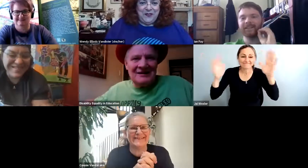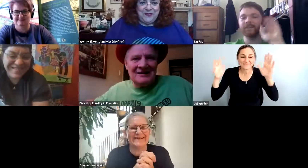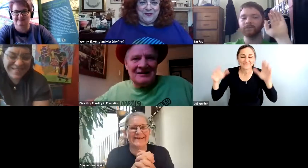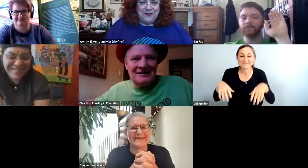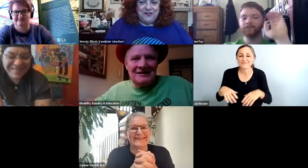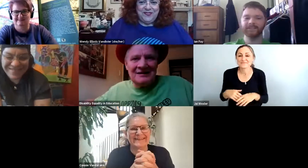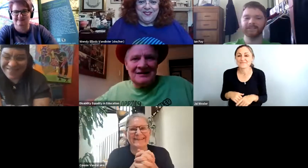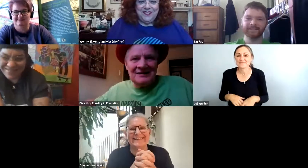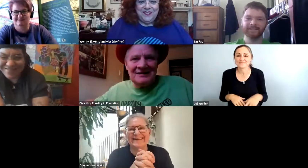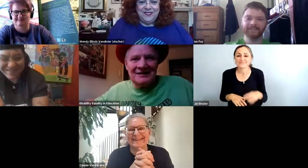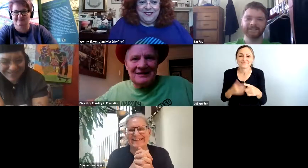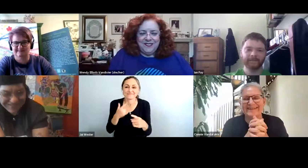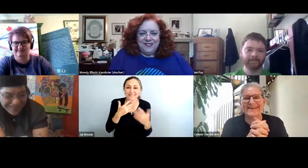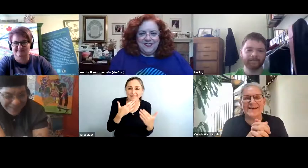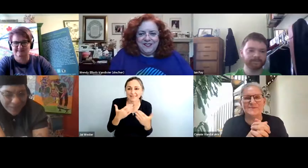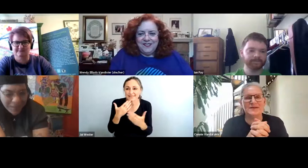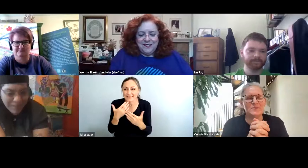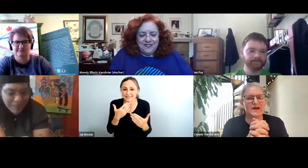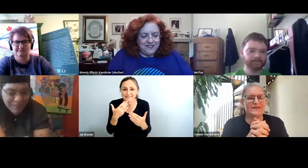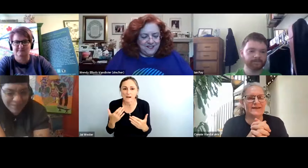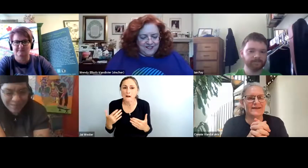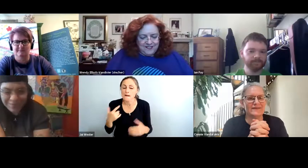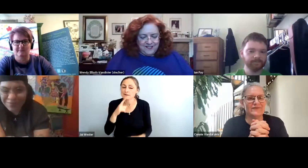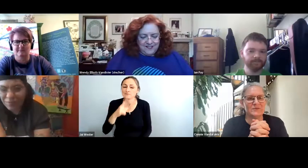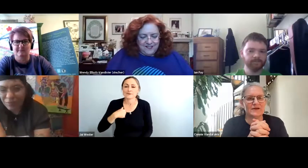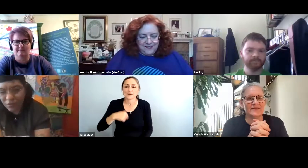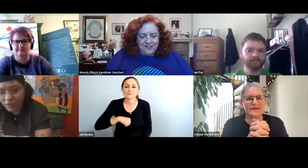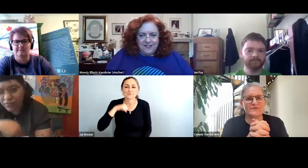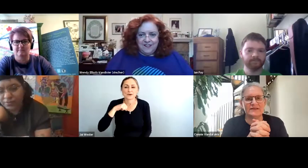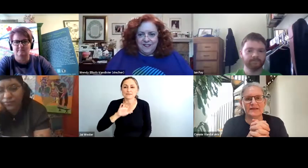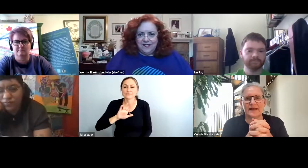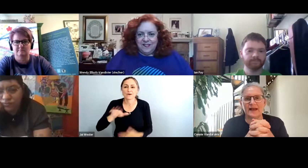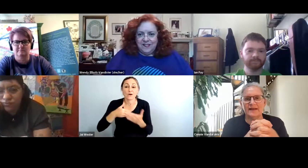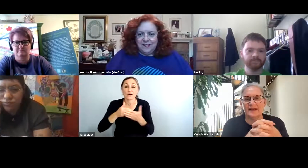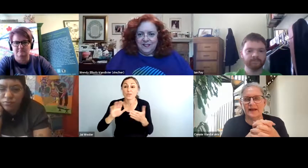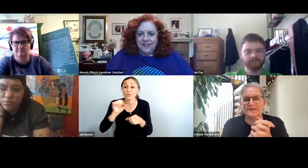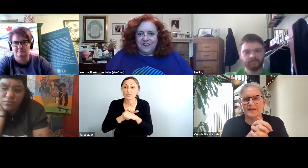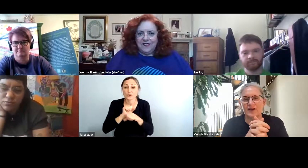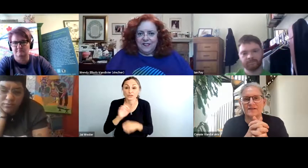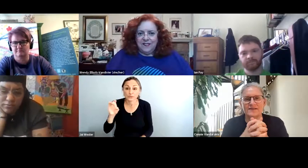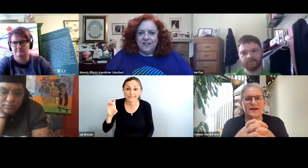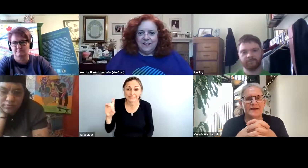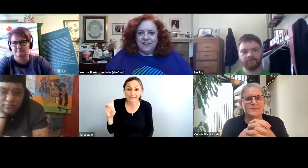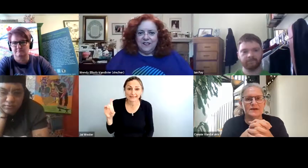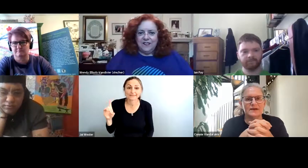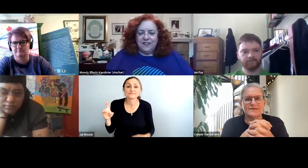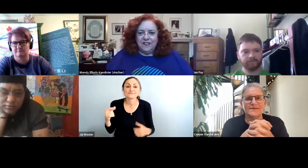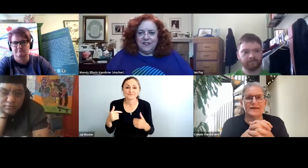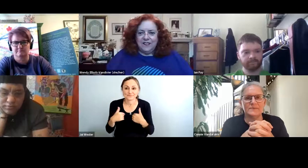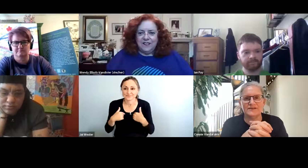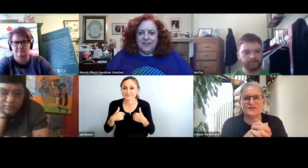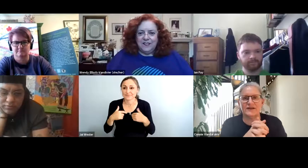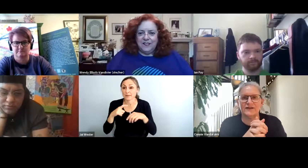Yes. Thank you. I'm really proud of the work that you did, and as a longtime